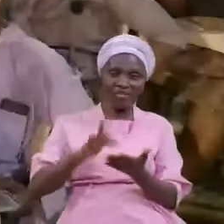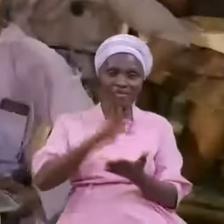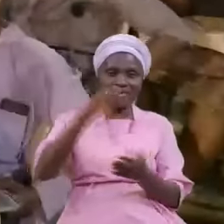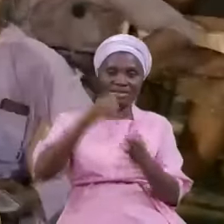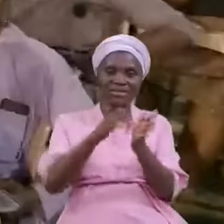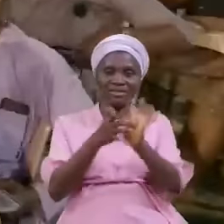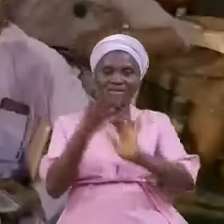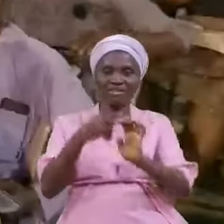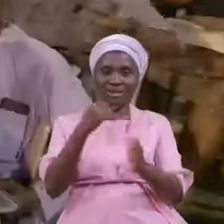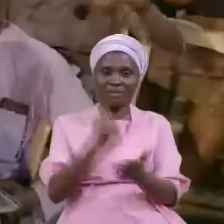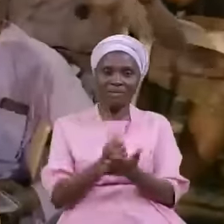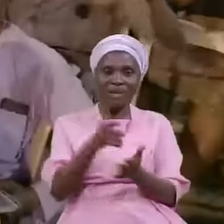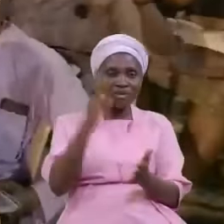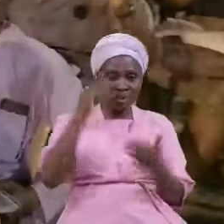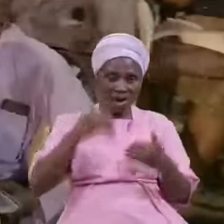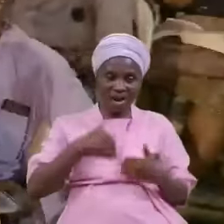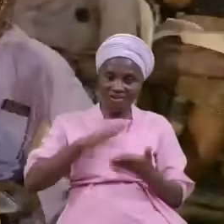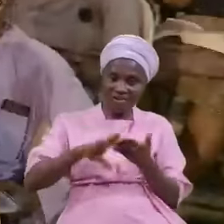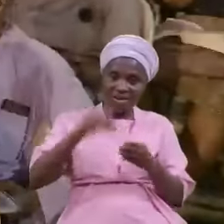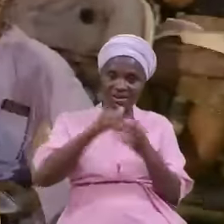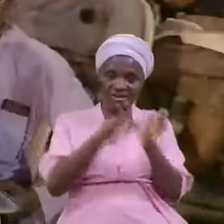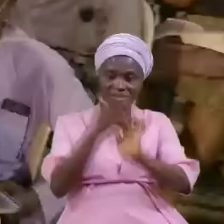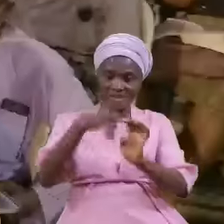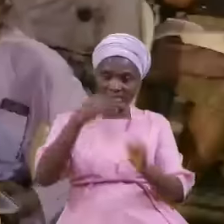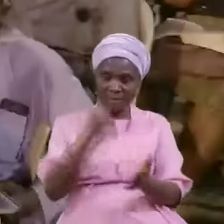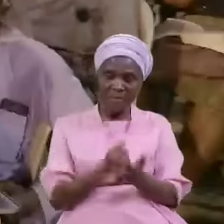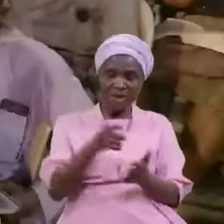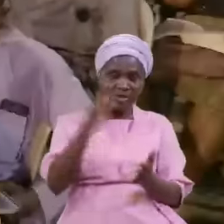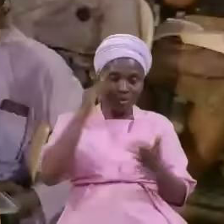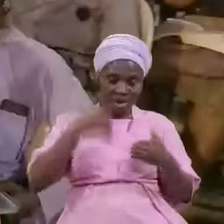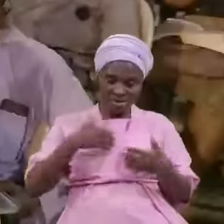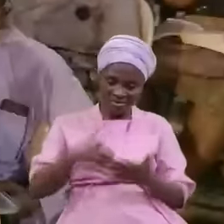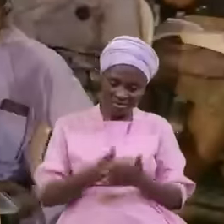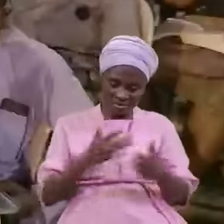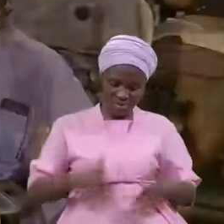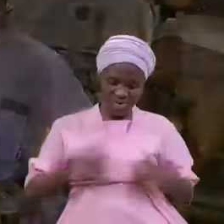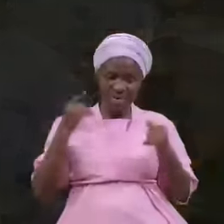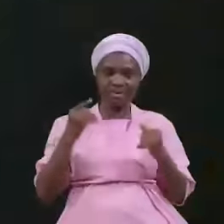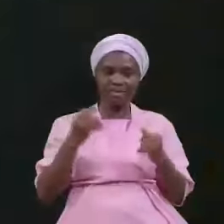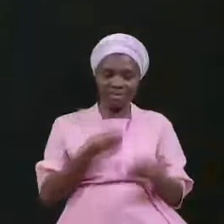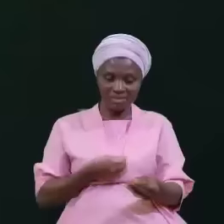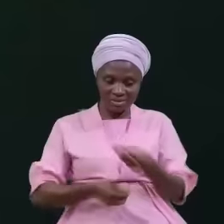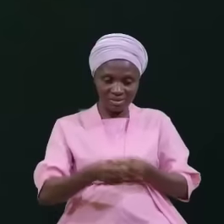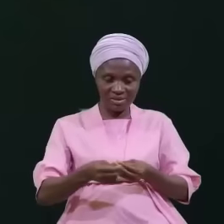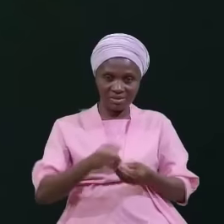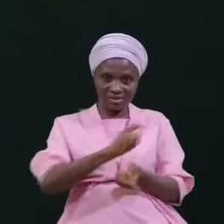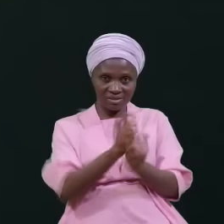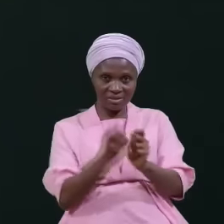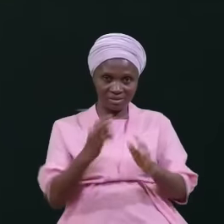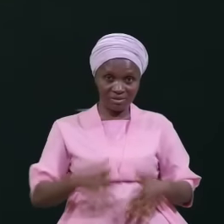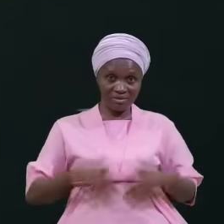the forgiveness. You are going to have the new life, the change of life. And then you